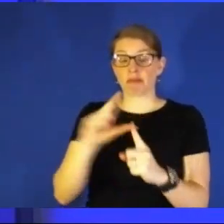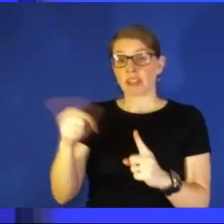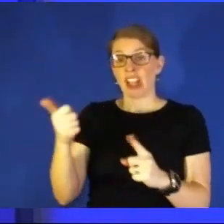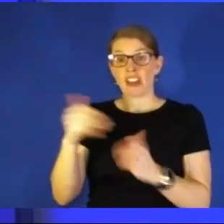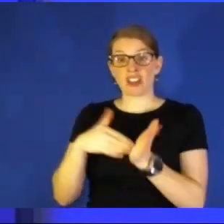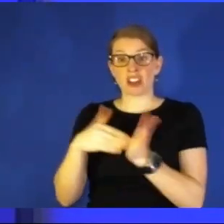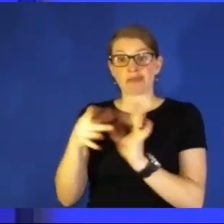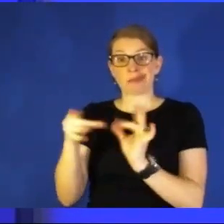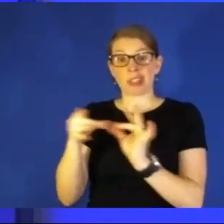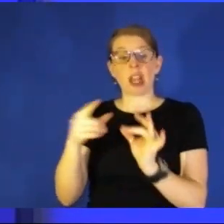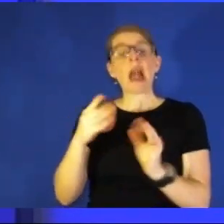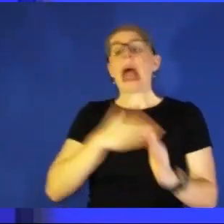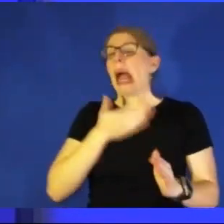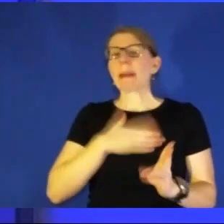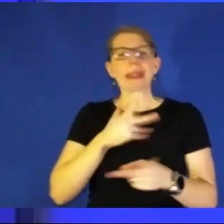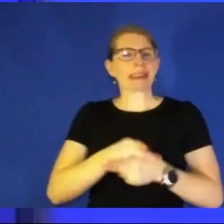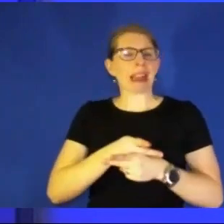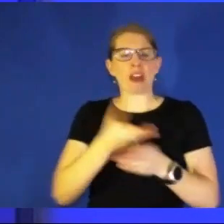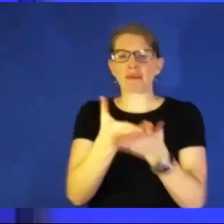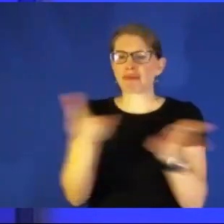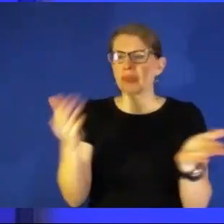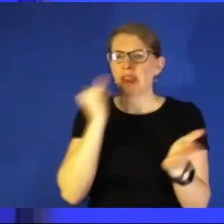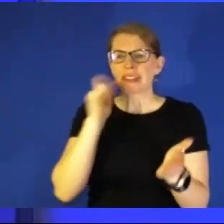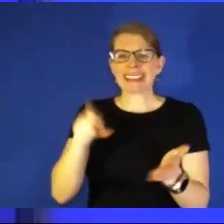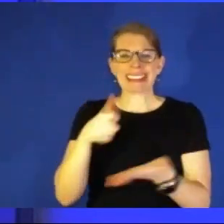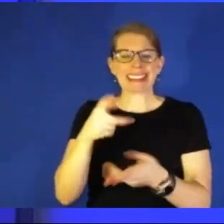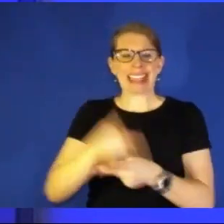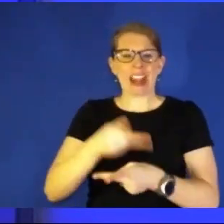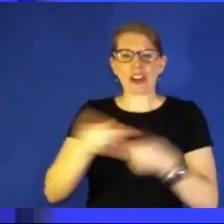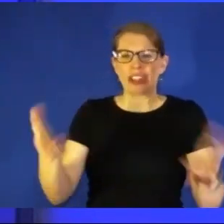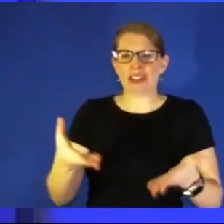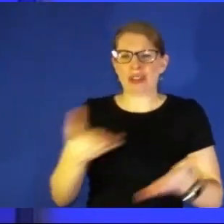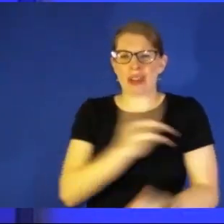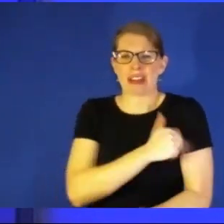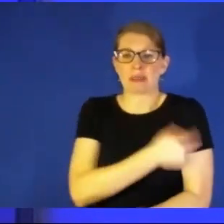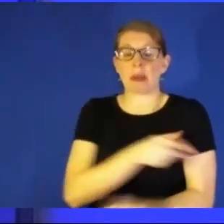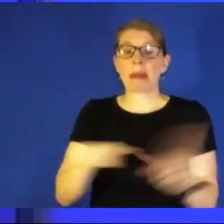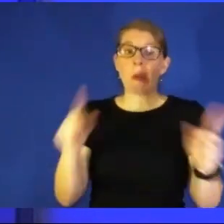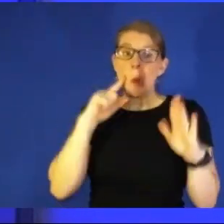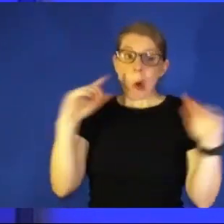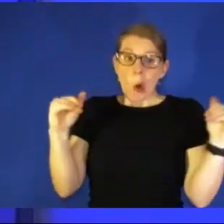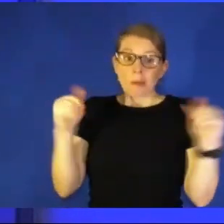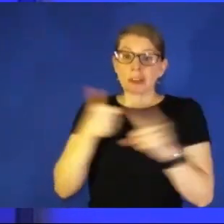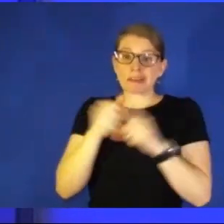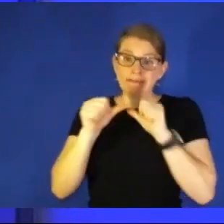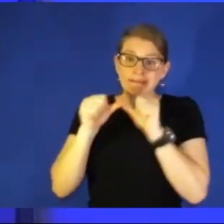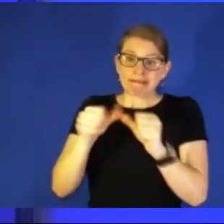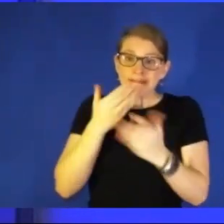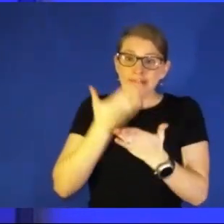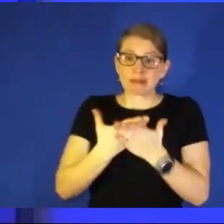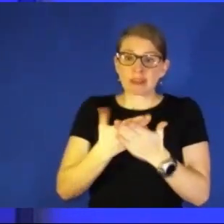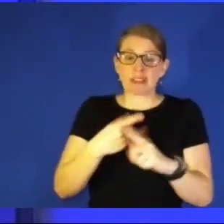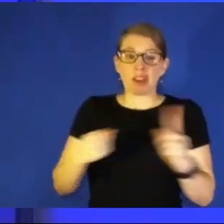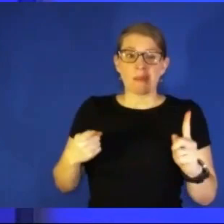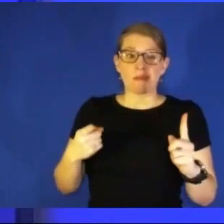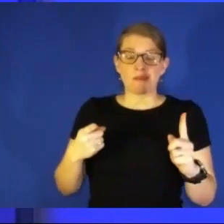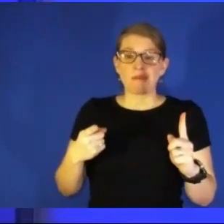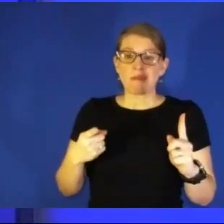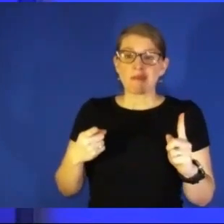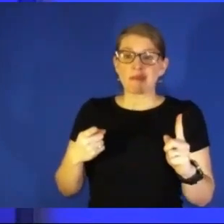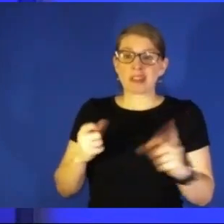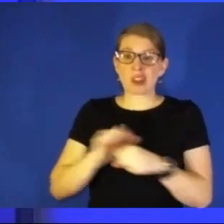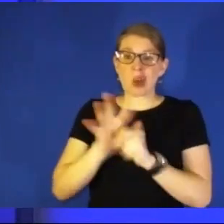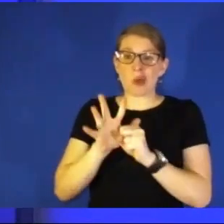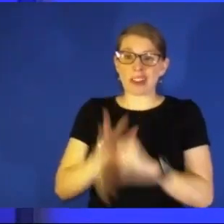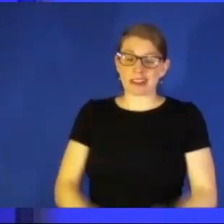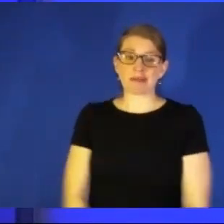care of anyone needing care in the hospital, but we hope that you stay well from COVID, and that these measures